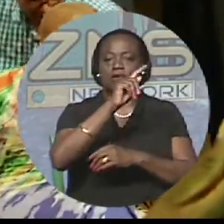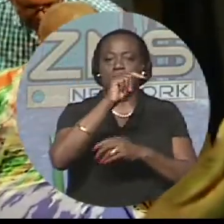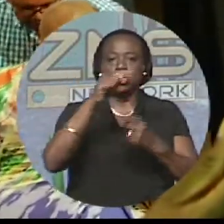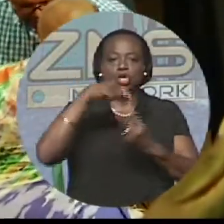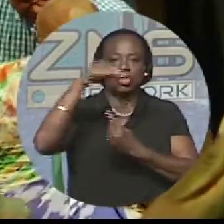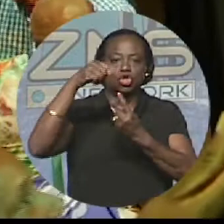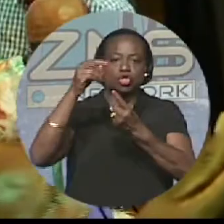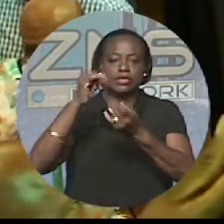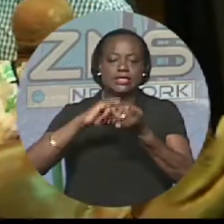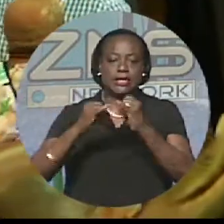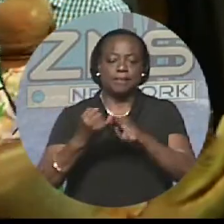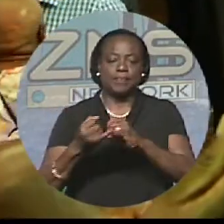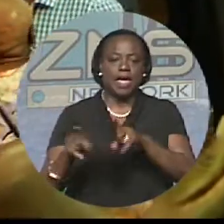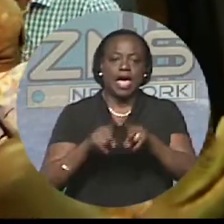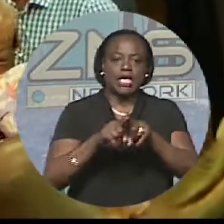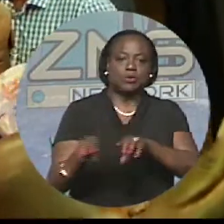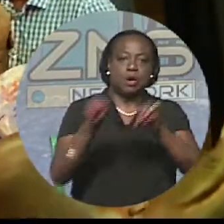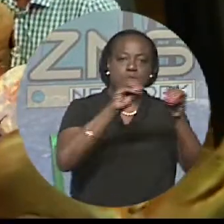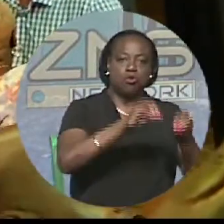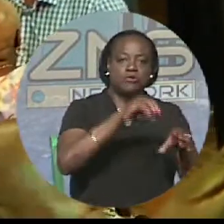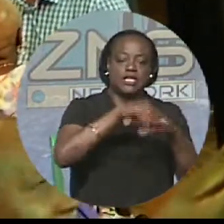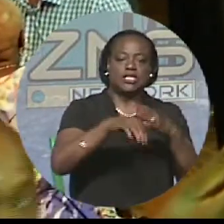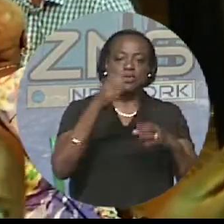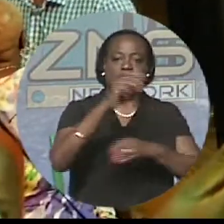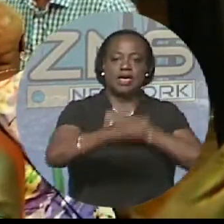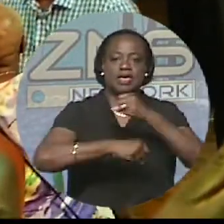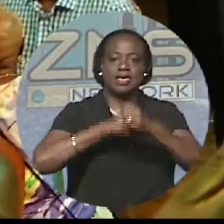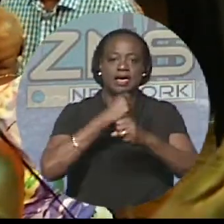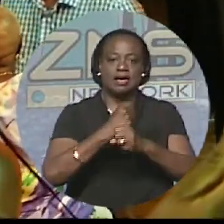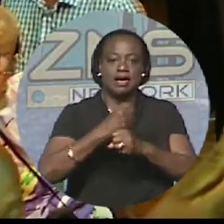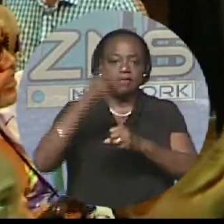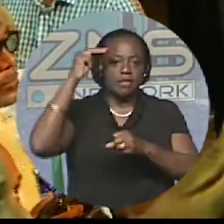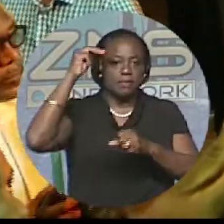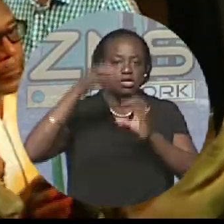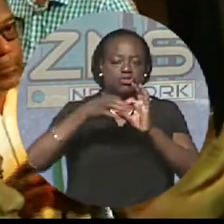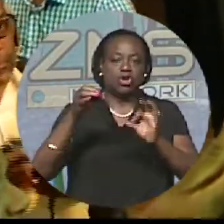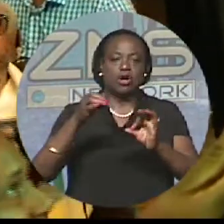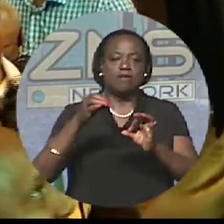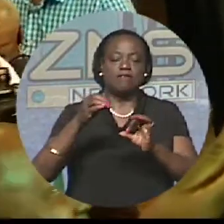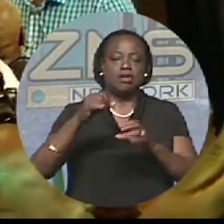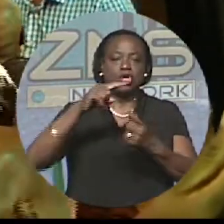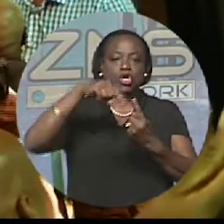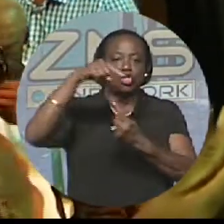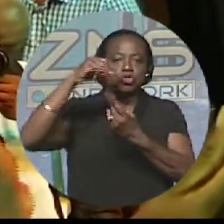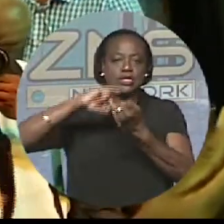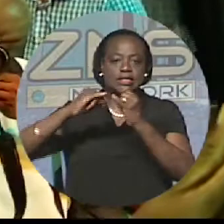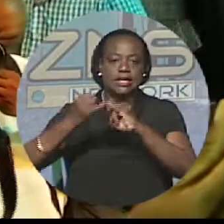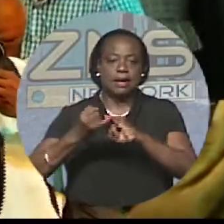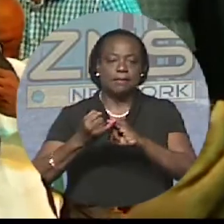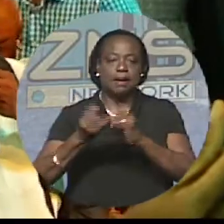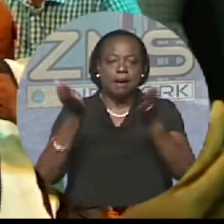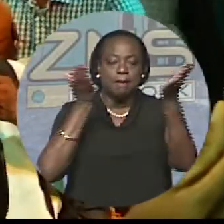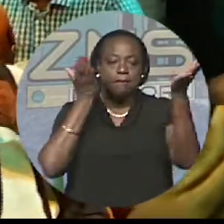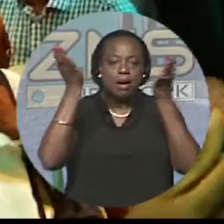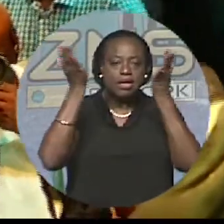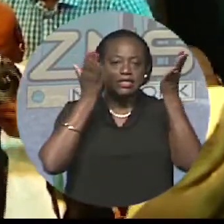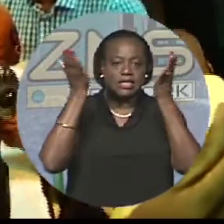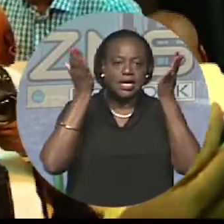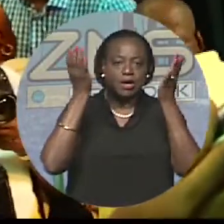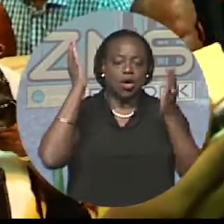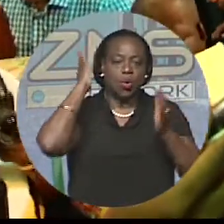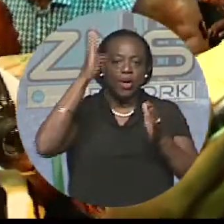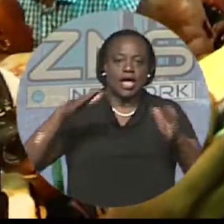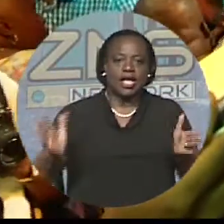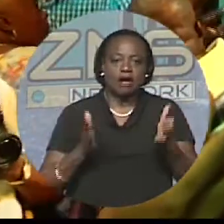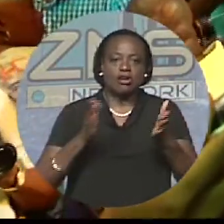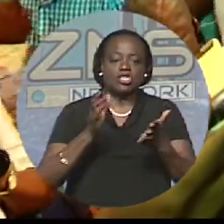year, the Ministry of Tourism's marketing campaign would kick in. That would include cruise ships being encouraged